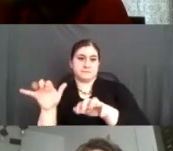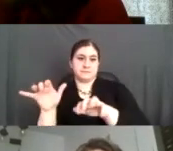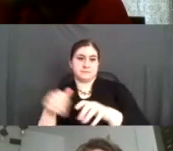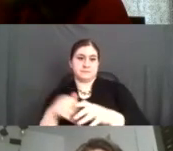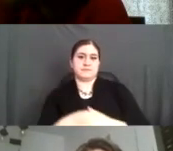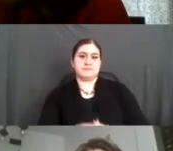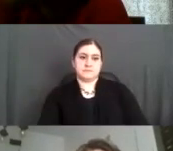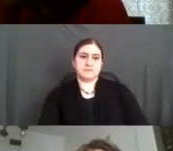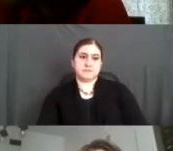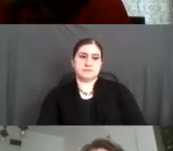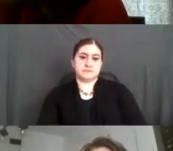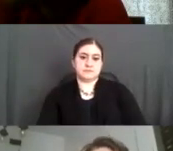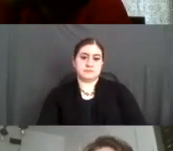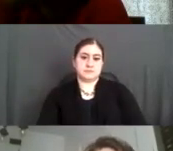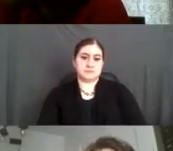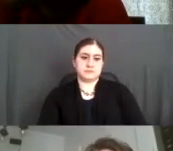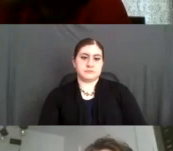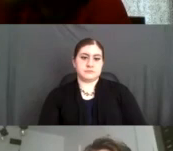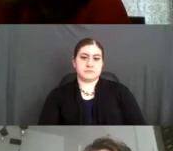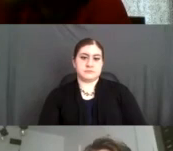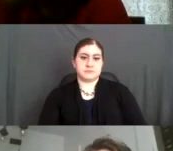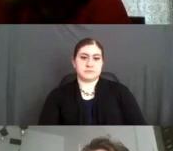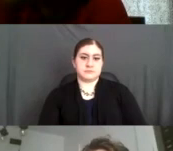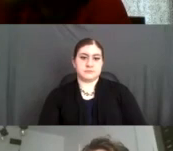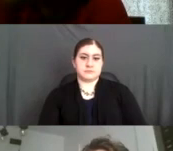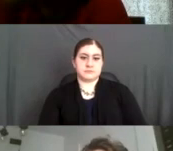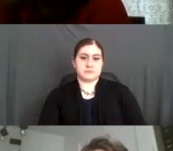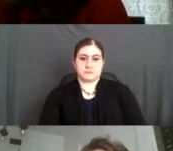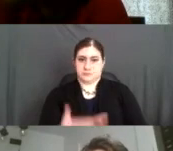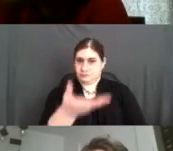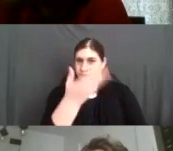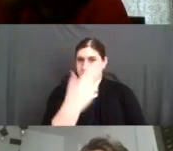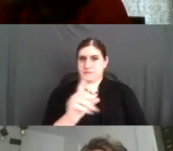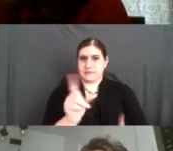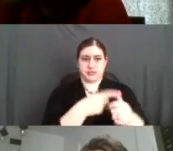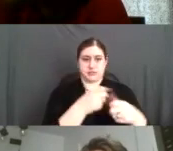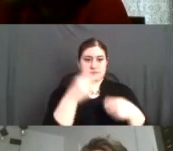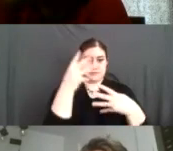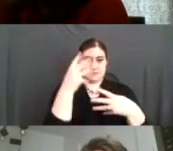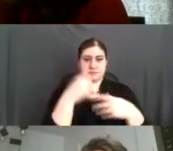if you want information about scholarships, they're the first one that comes up.